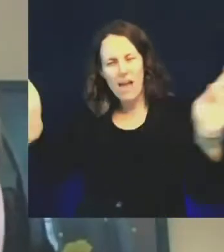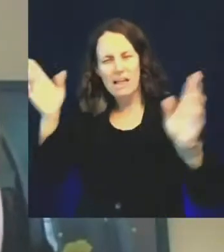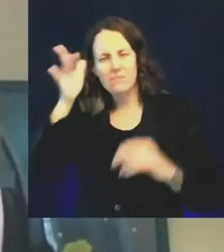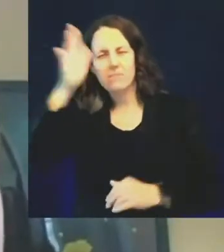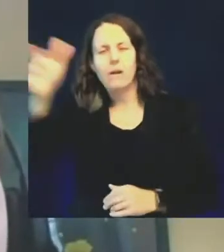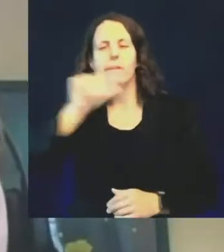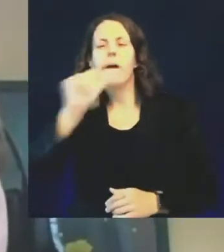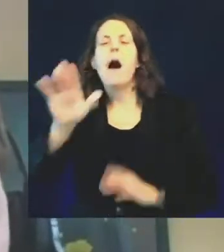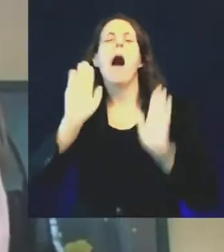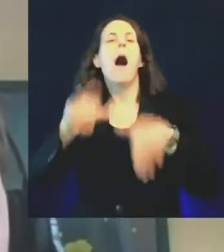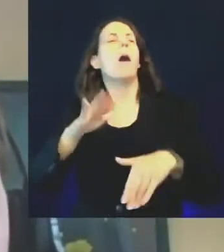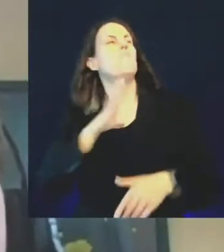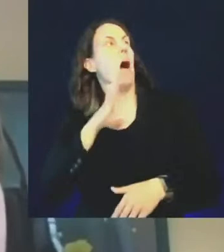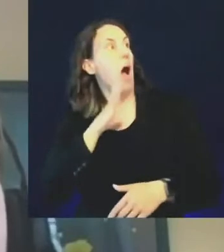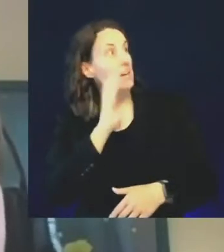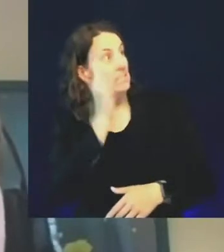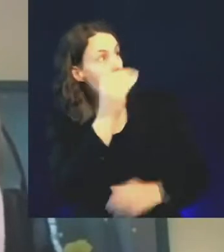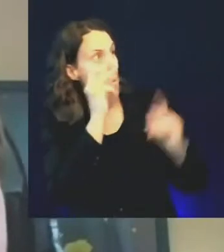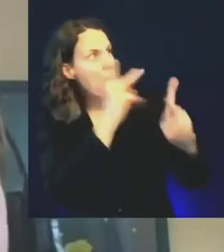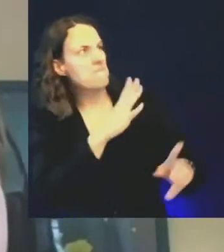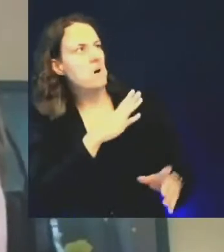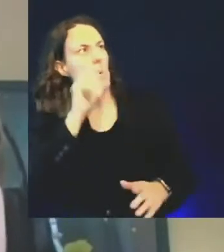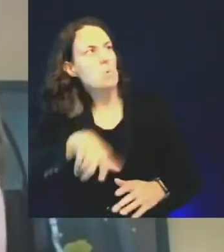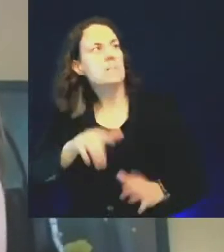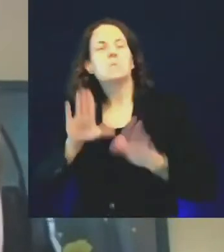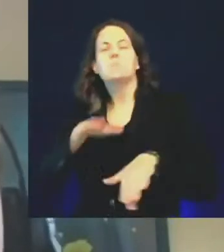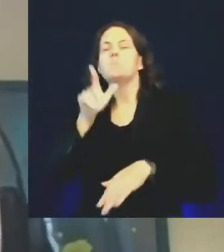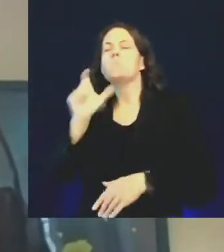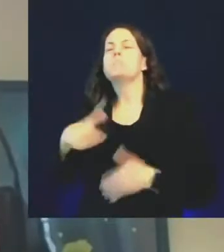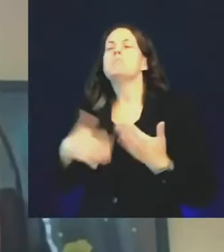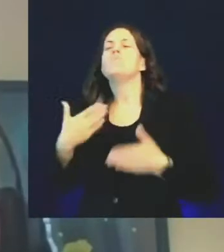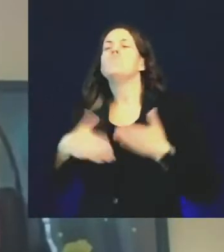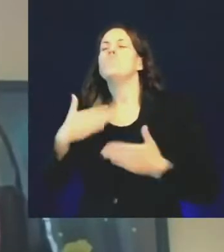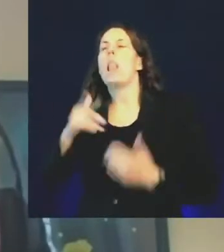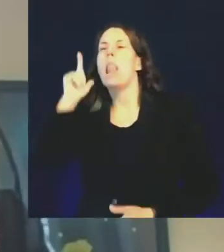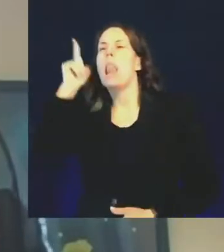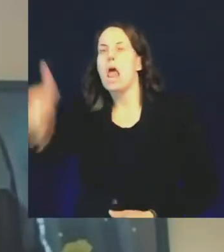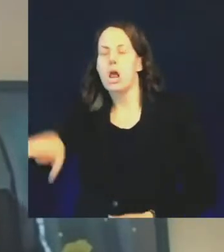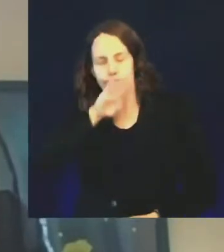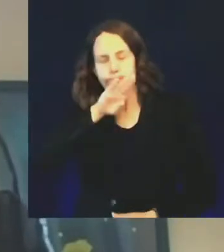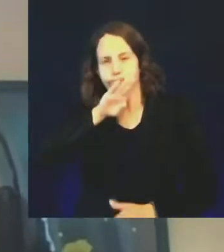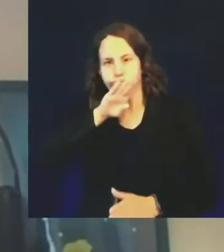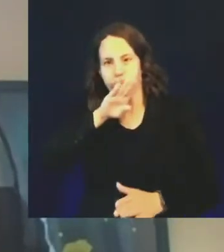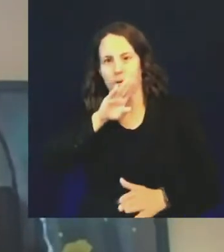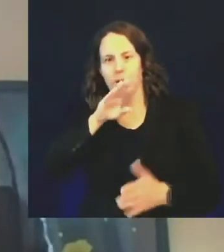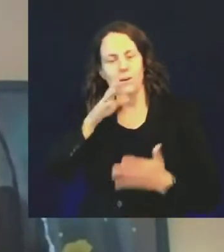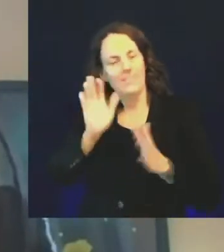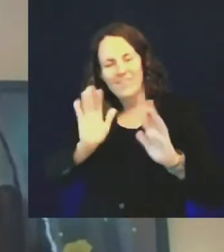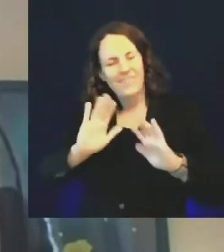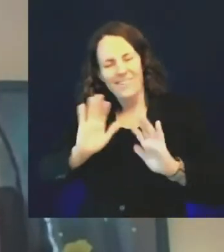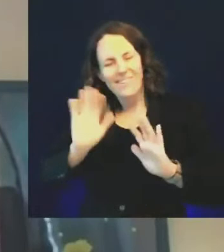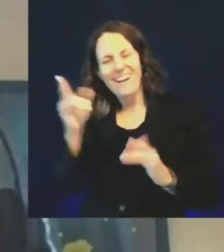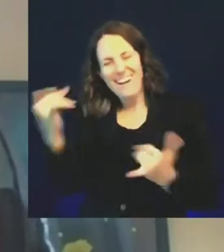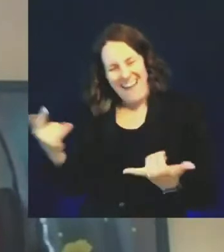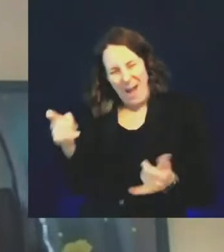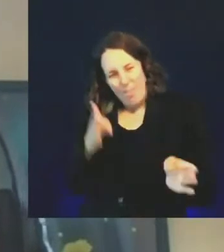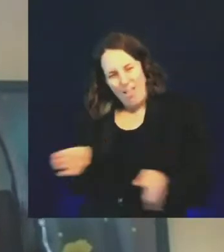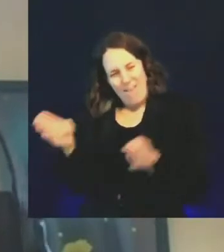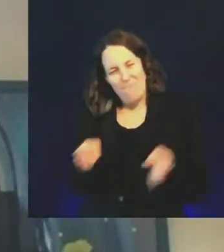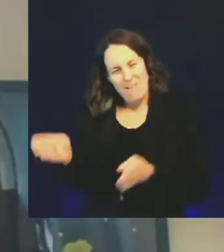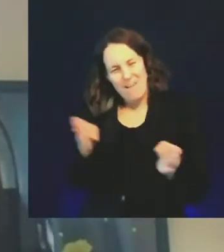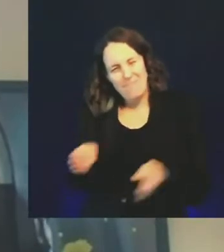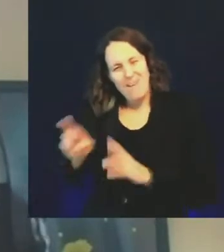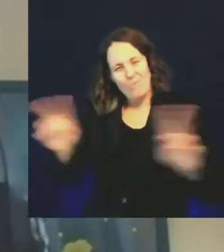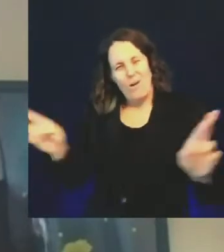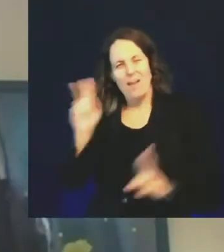to know that they've got a green light so that they can begin to manufacture vaccines in the event that we would need